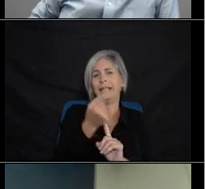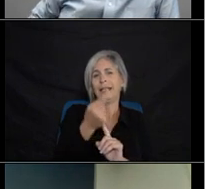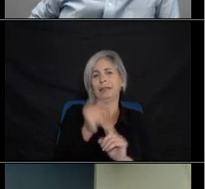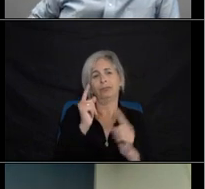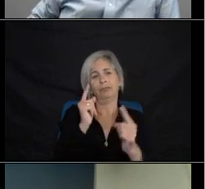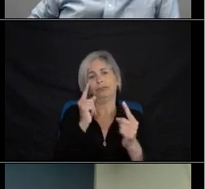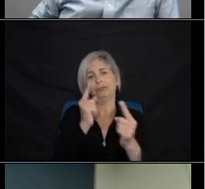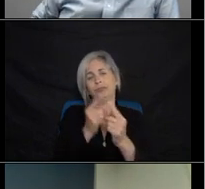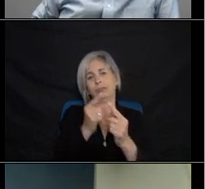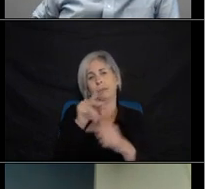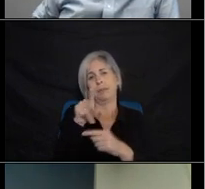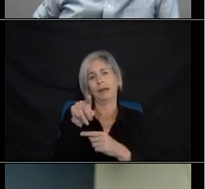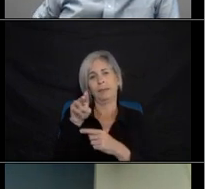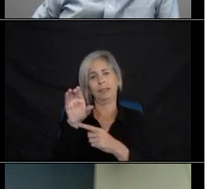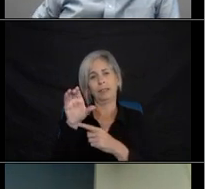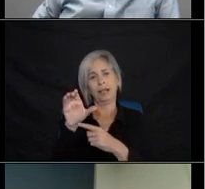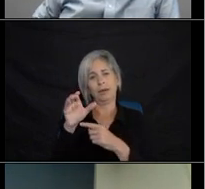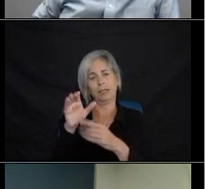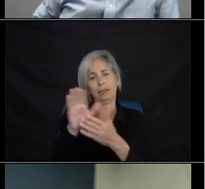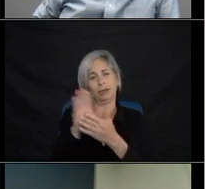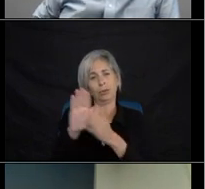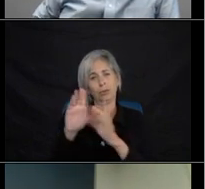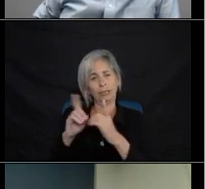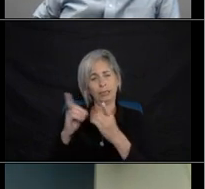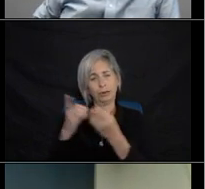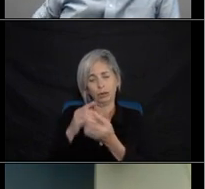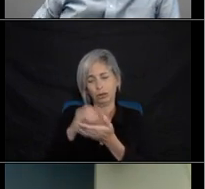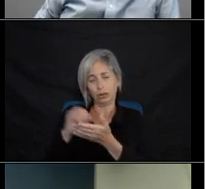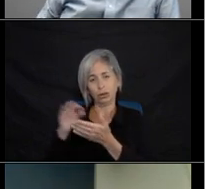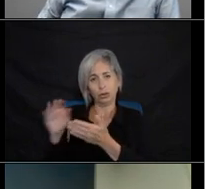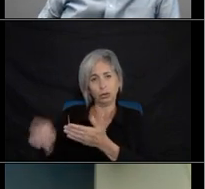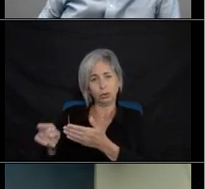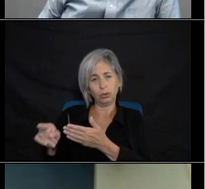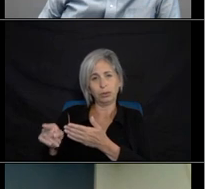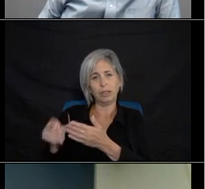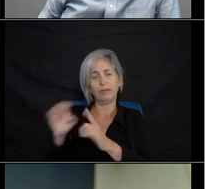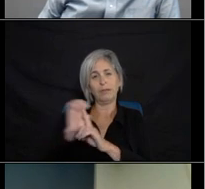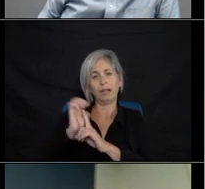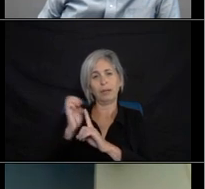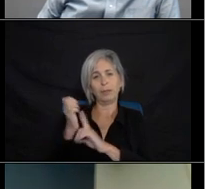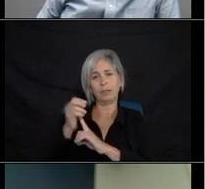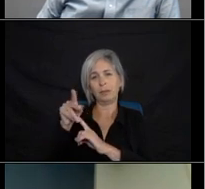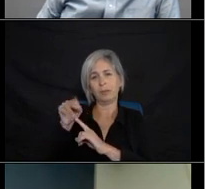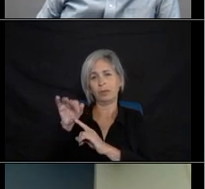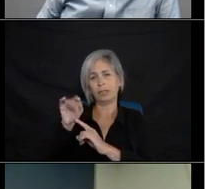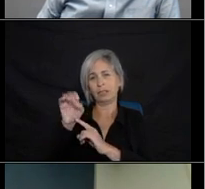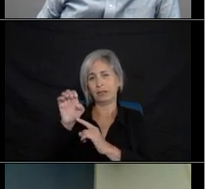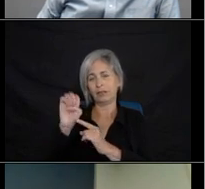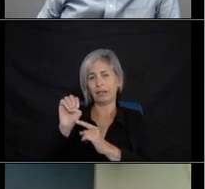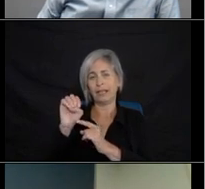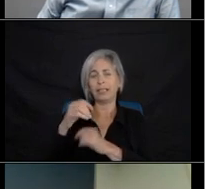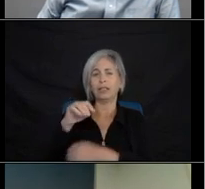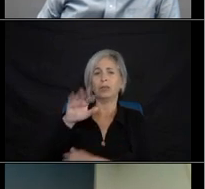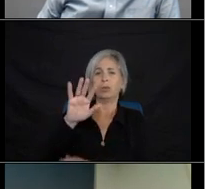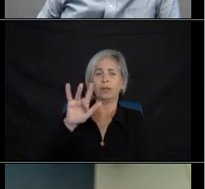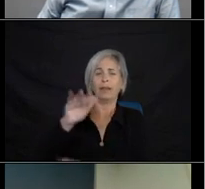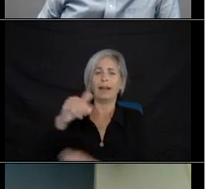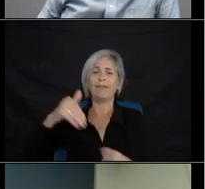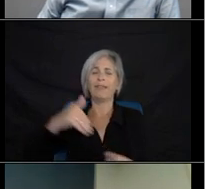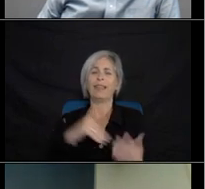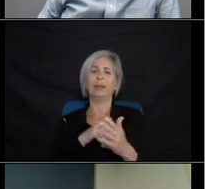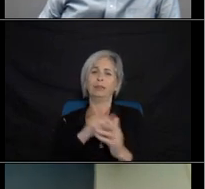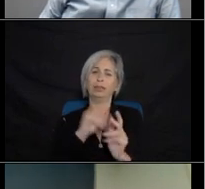Beach County School District students. Pine Jog Environmental Preserve has 25,000 students visit every